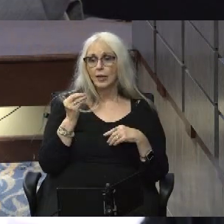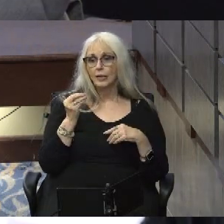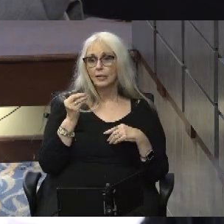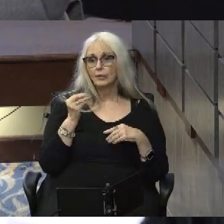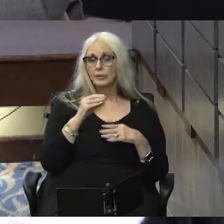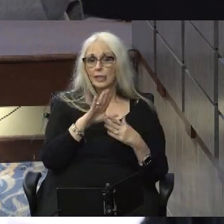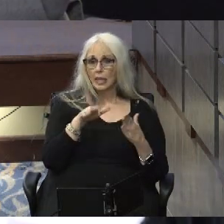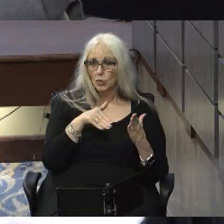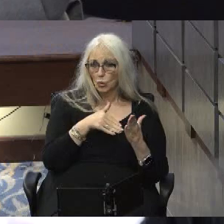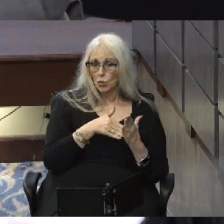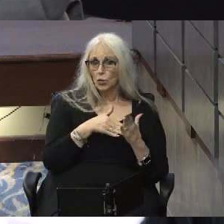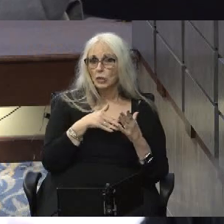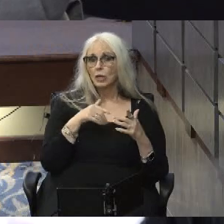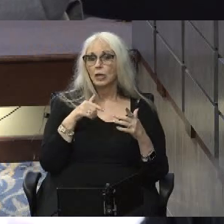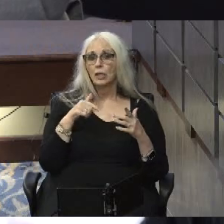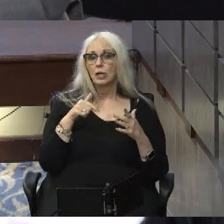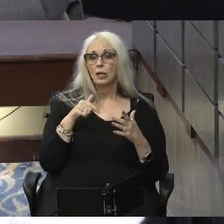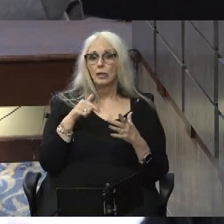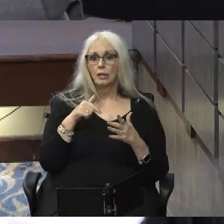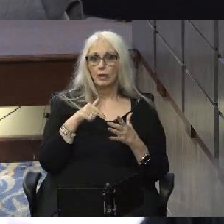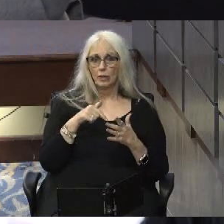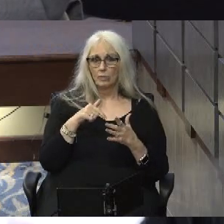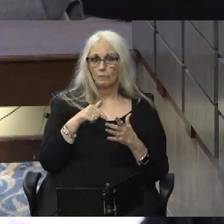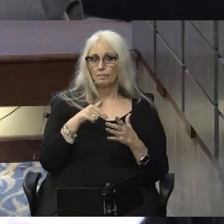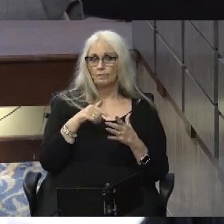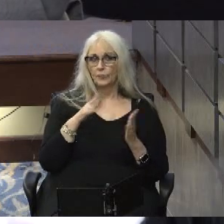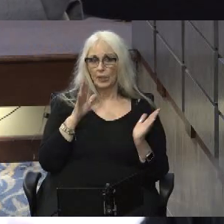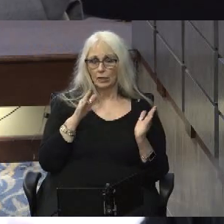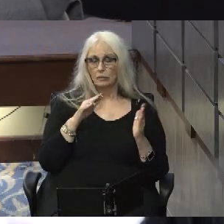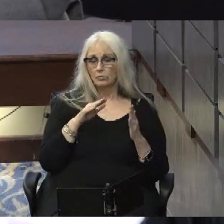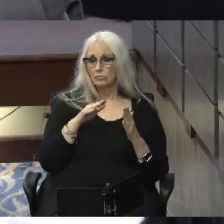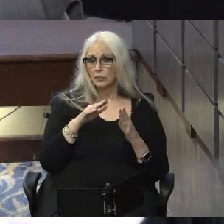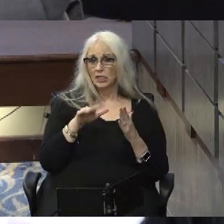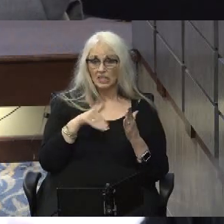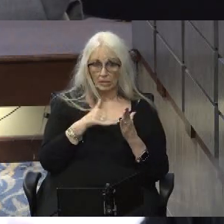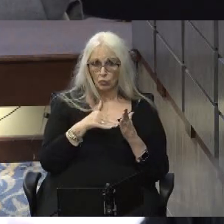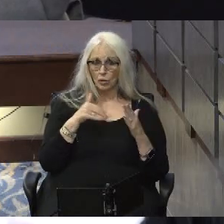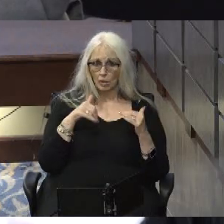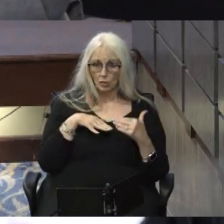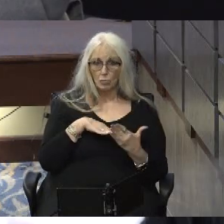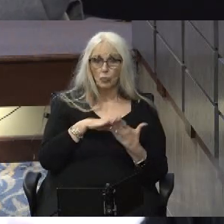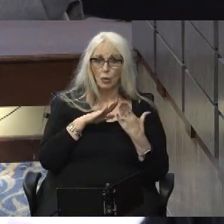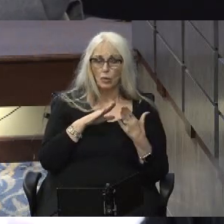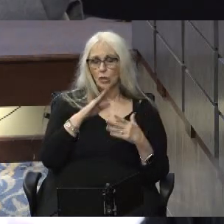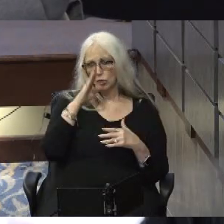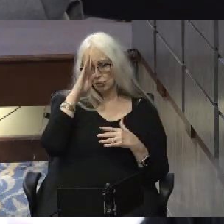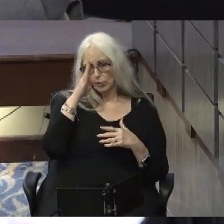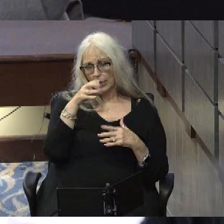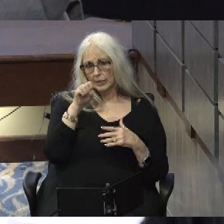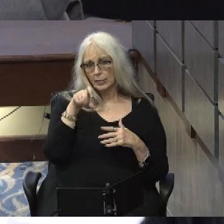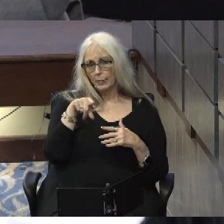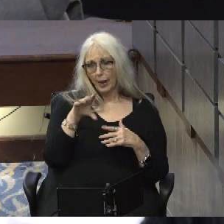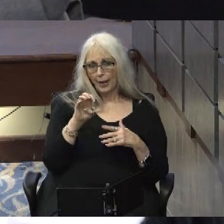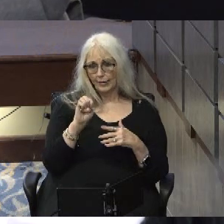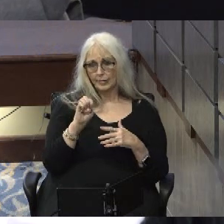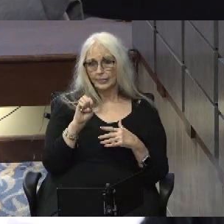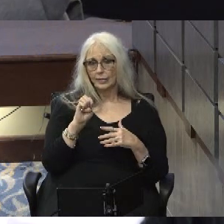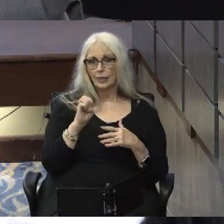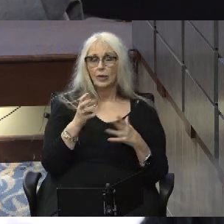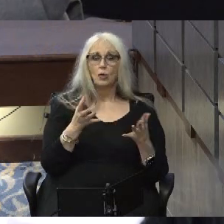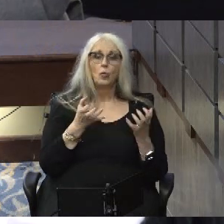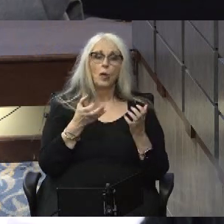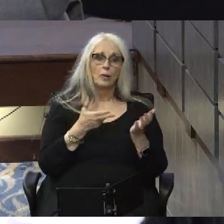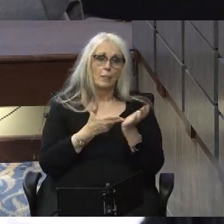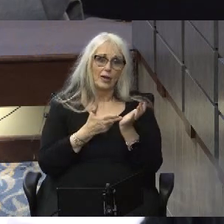centered in the sort of centerpiece of that approach is creating spaces. And so I did want to reassure